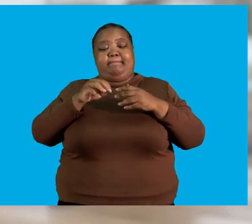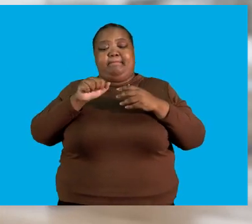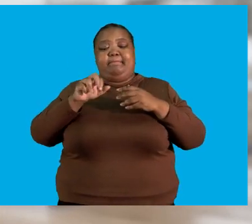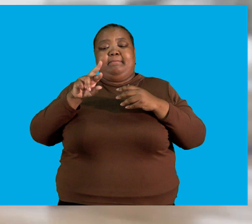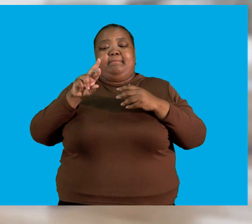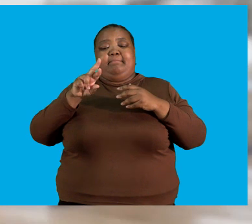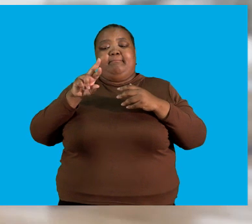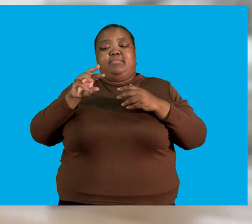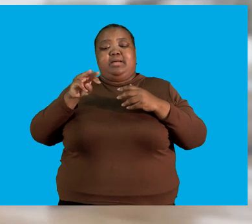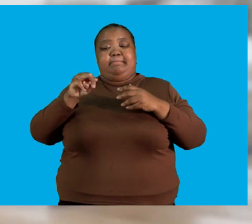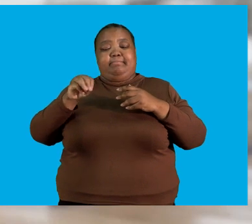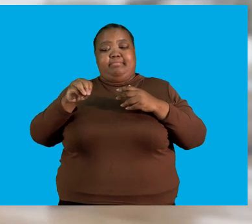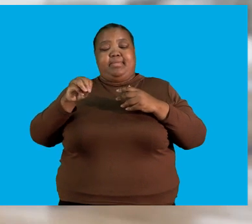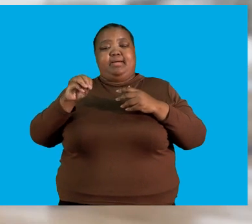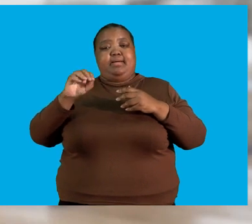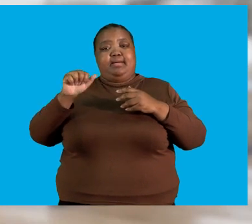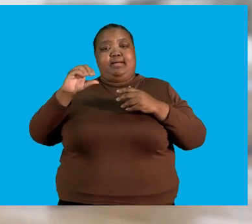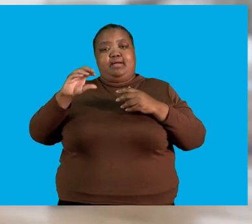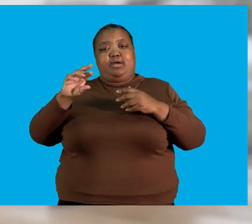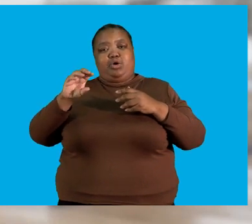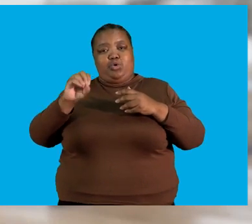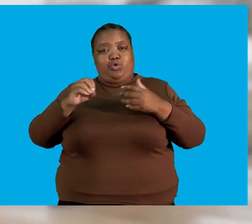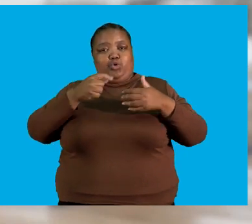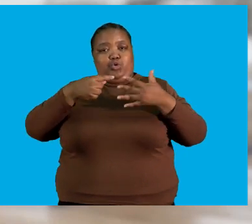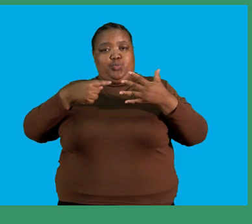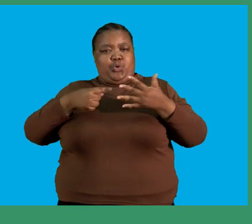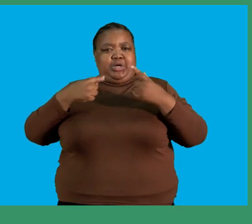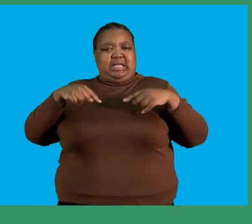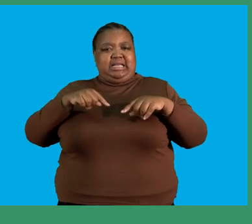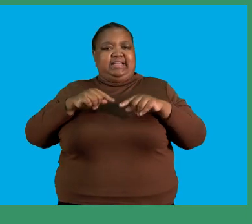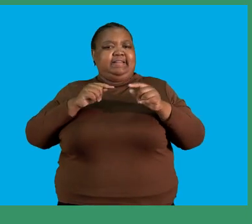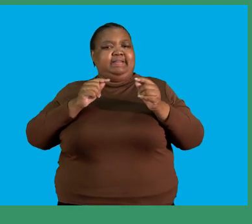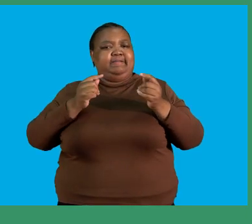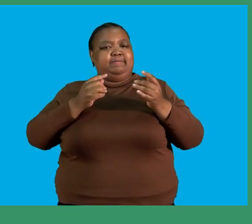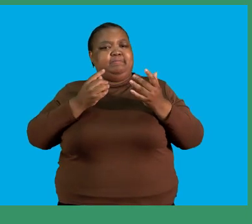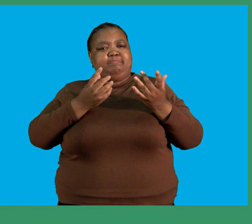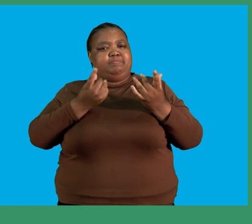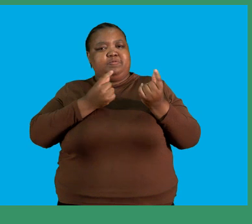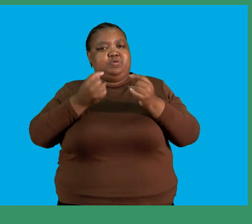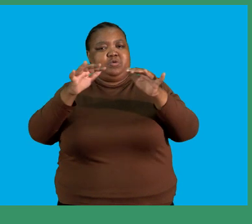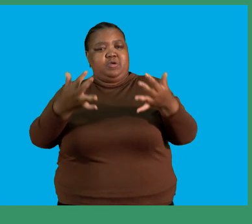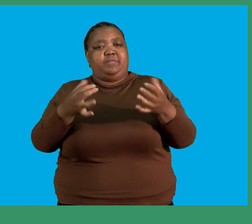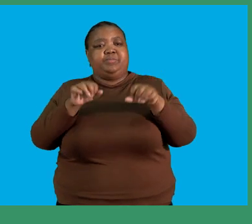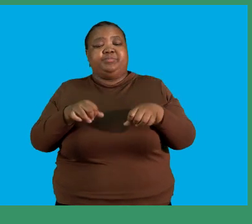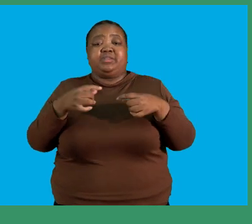different types of macro environment components. So one thing is that we